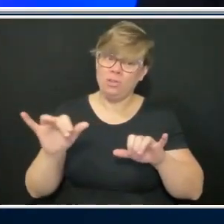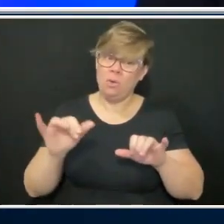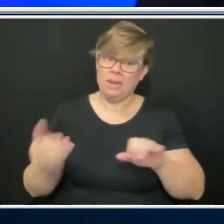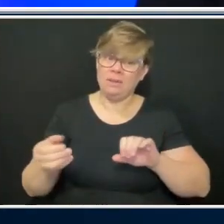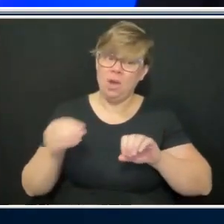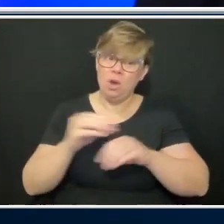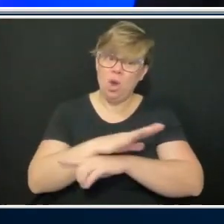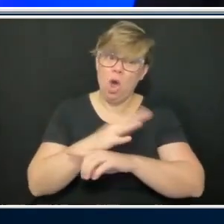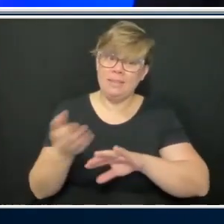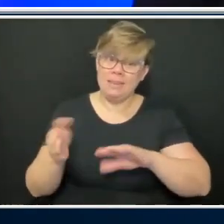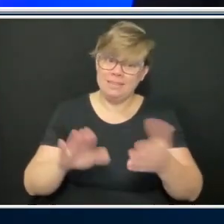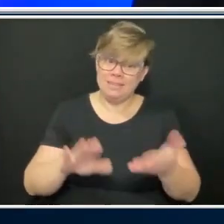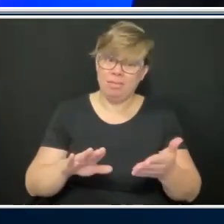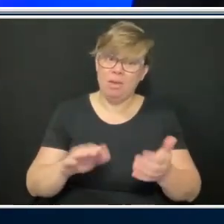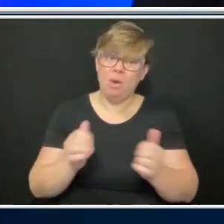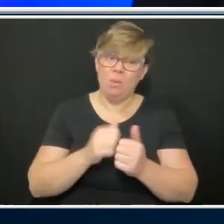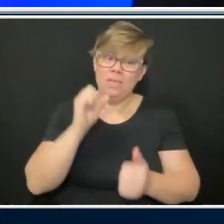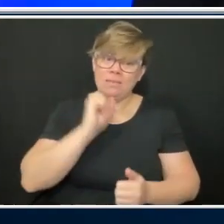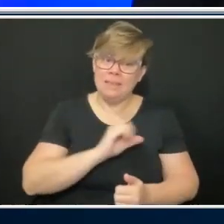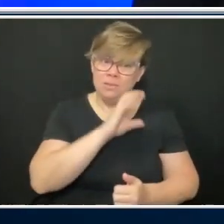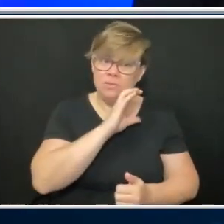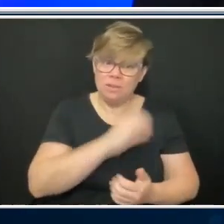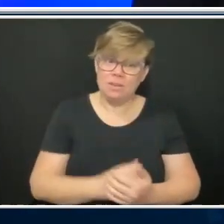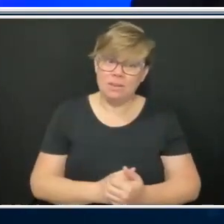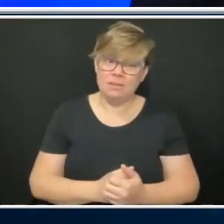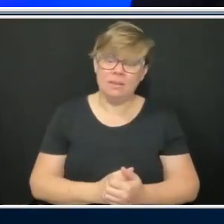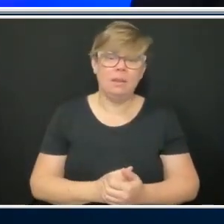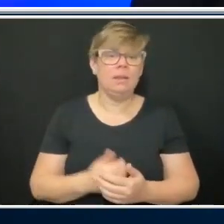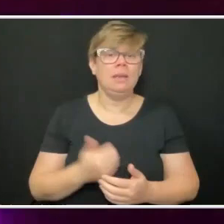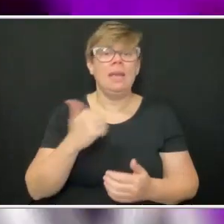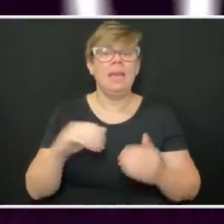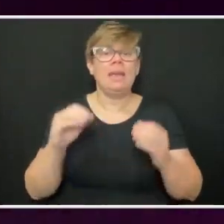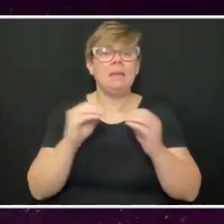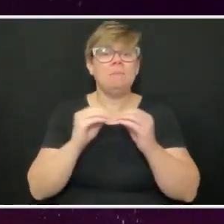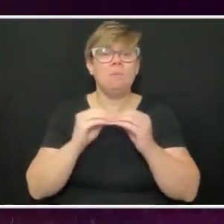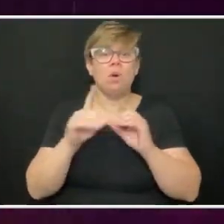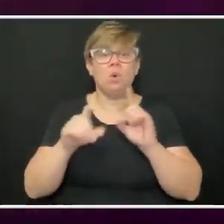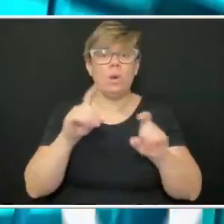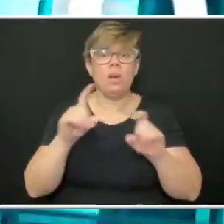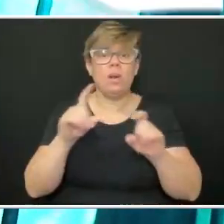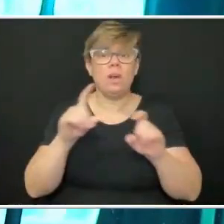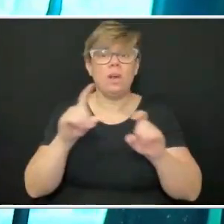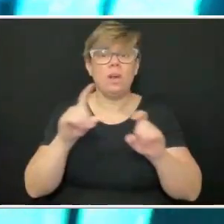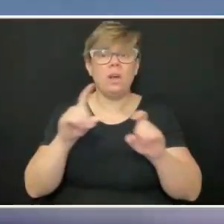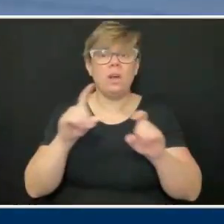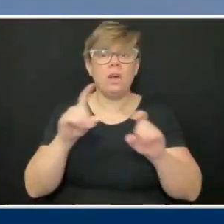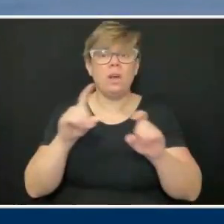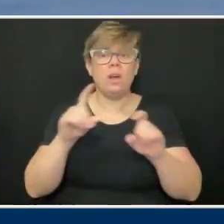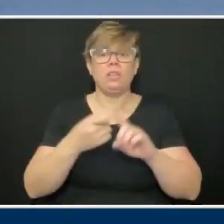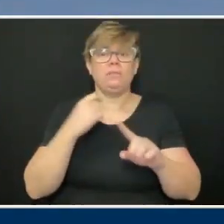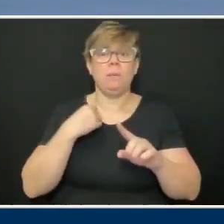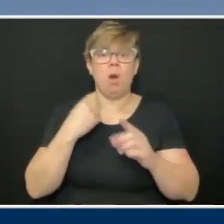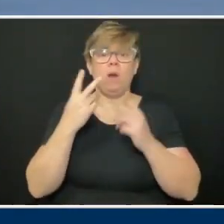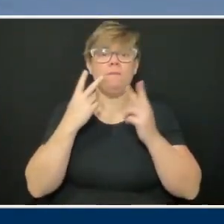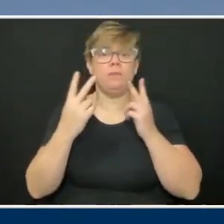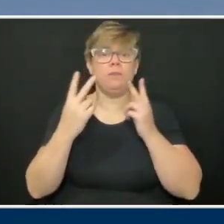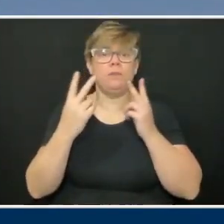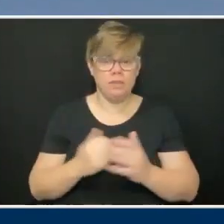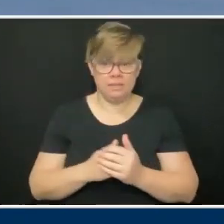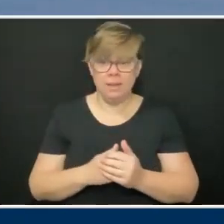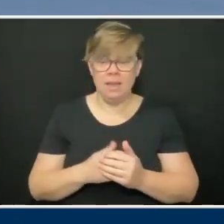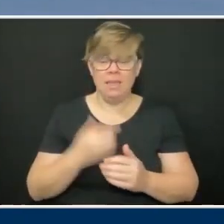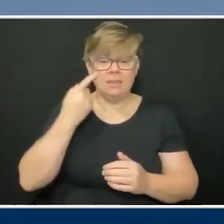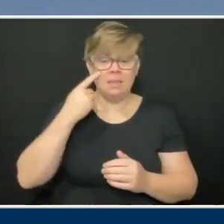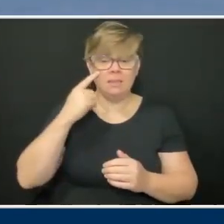Hawkinson, thank you. Any reporter questions on the line today? Well, let's get to some questions from our viewers. And this is for